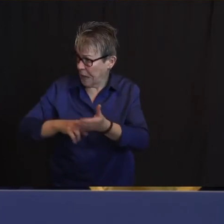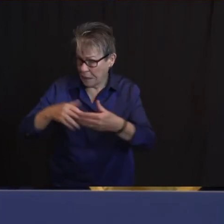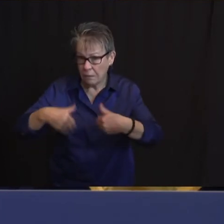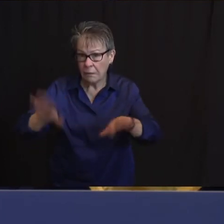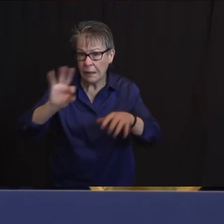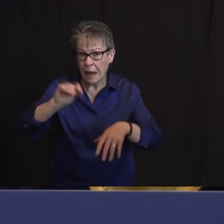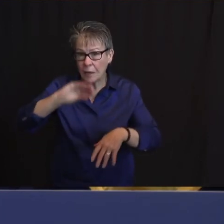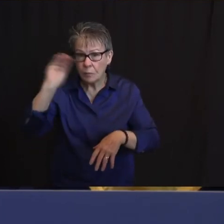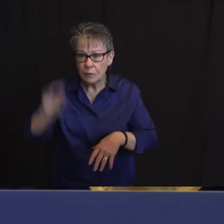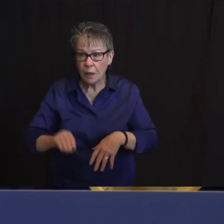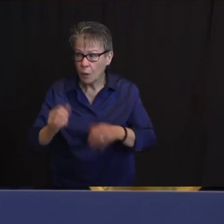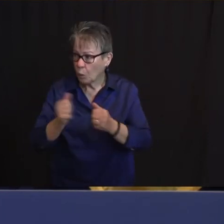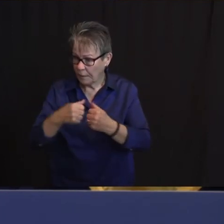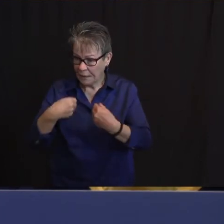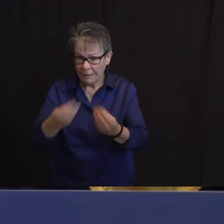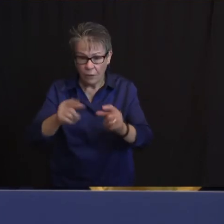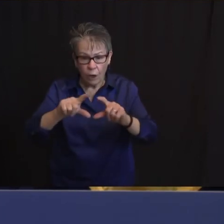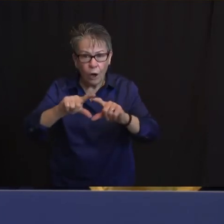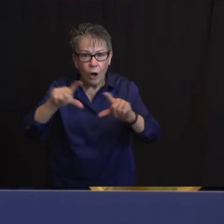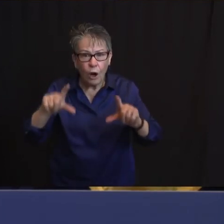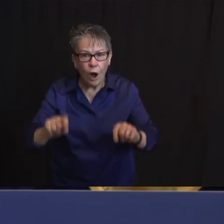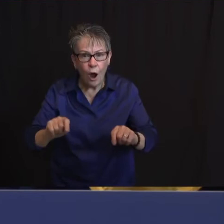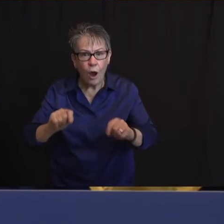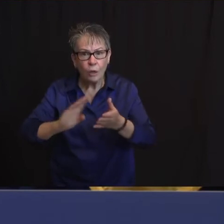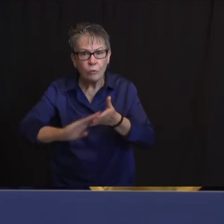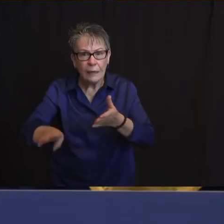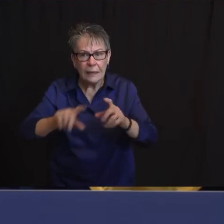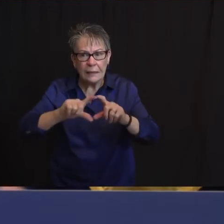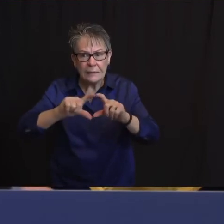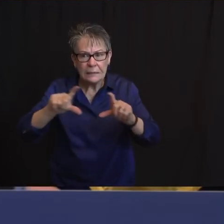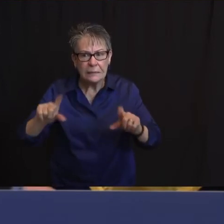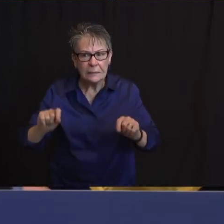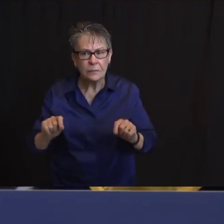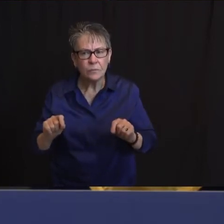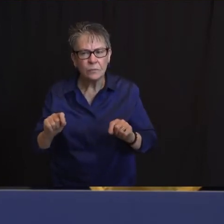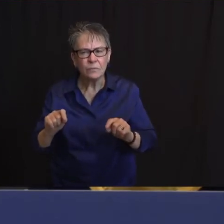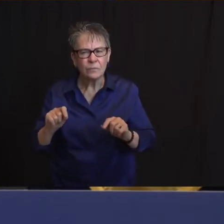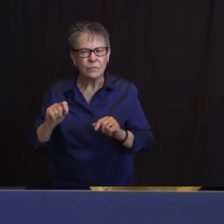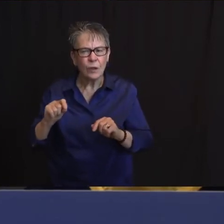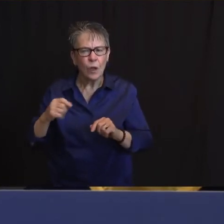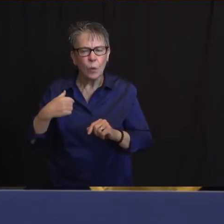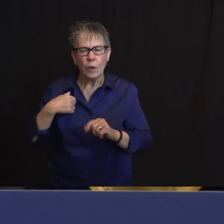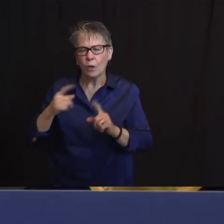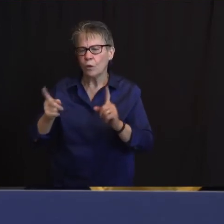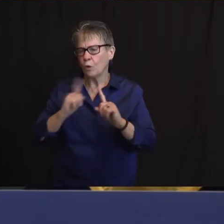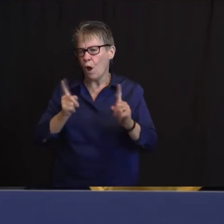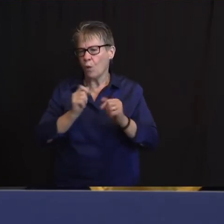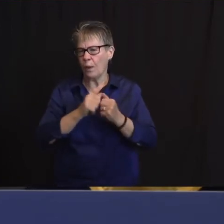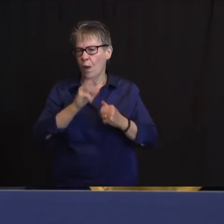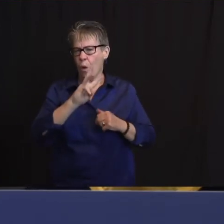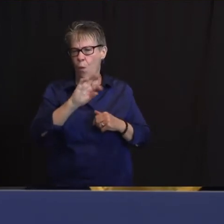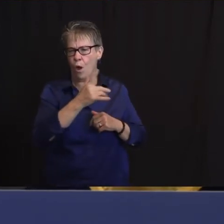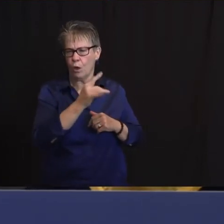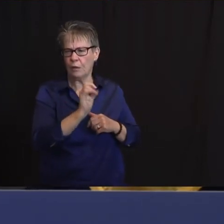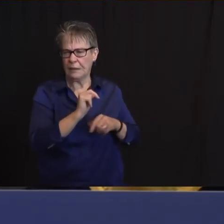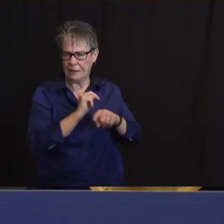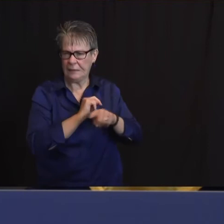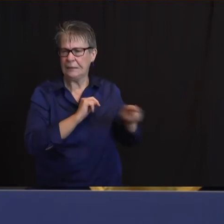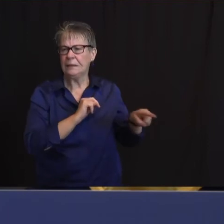Is that it? Yep, that's it. Yeah, so Walgreens, we were on with Walgreens on Friday at the end of the day. They made the same